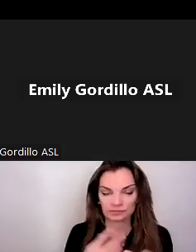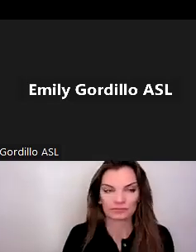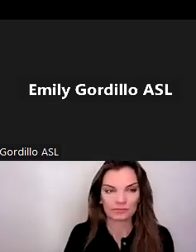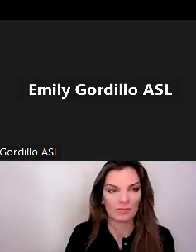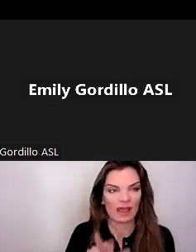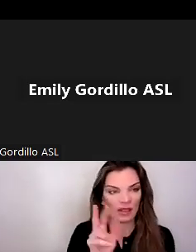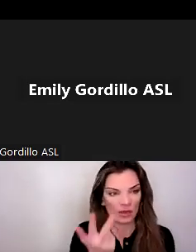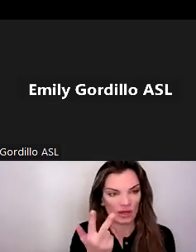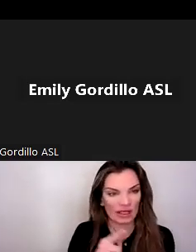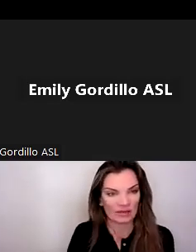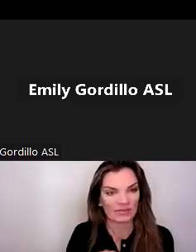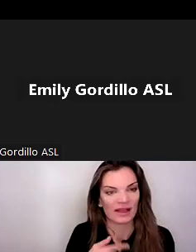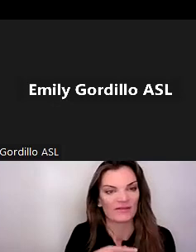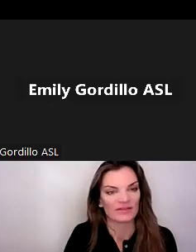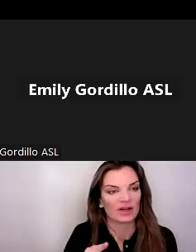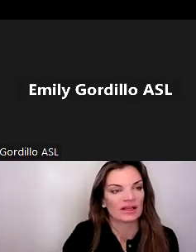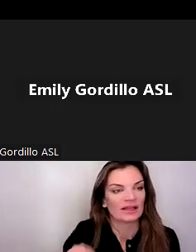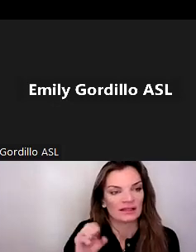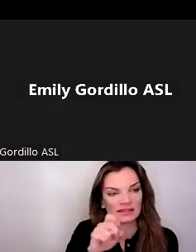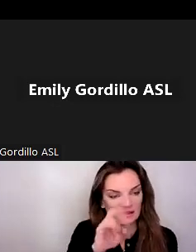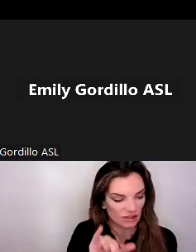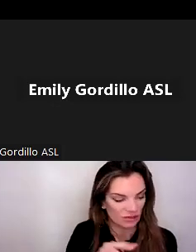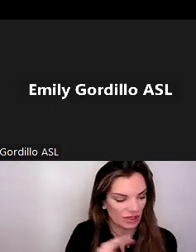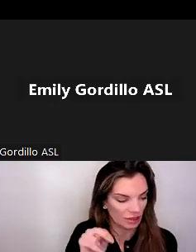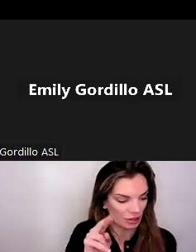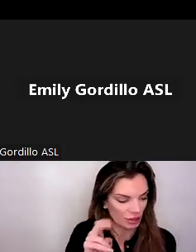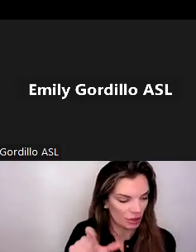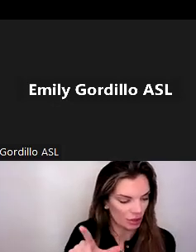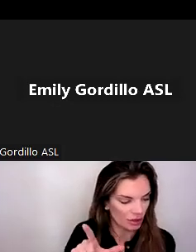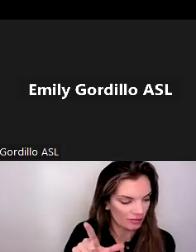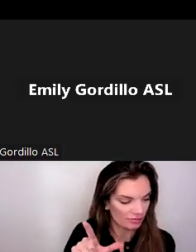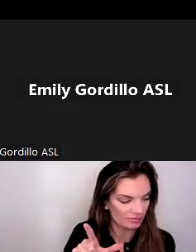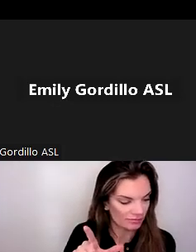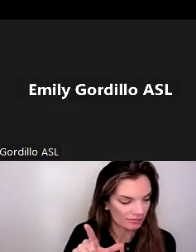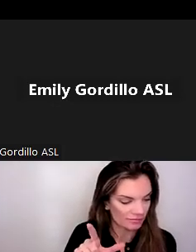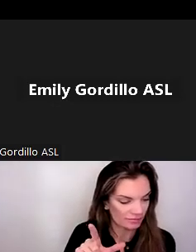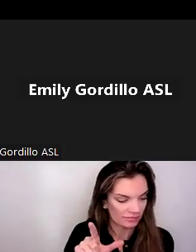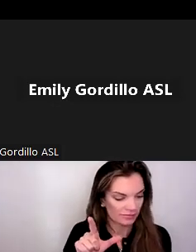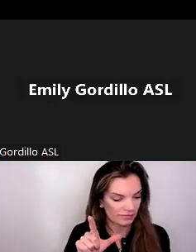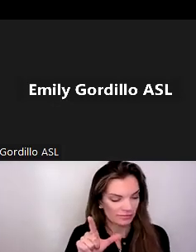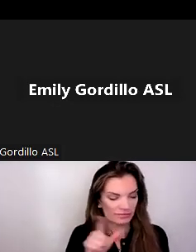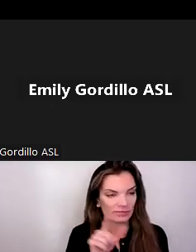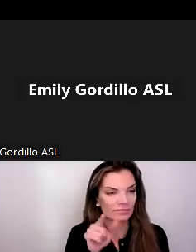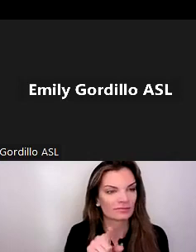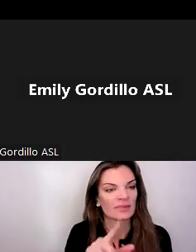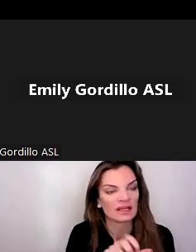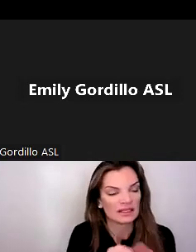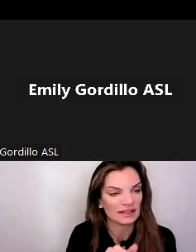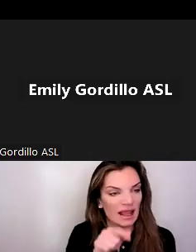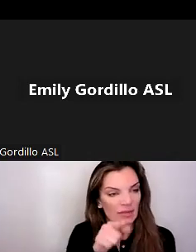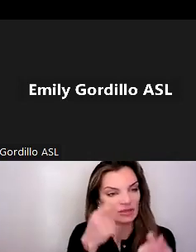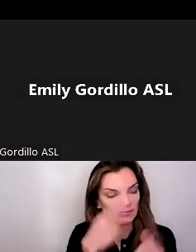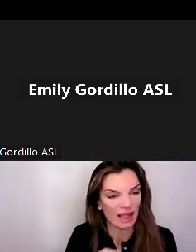are sensory neural, conductive, and mixed. Sensory neural is where damage has occurred to the